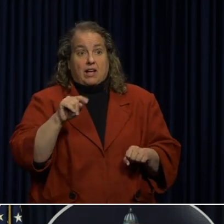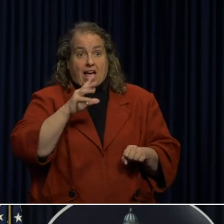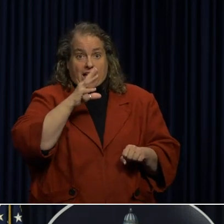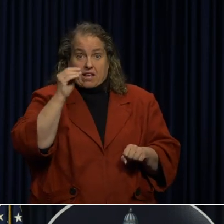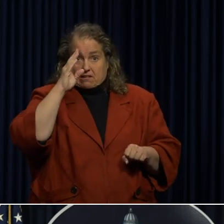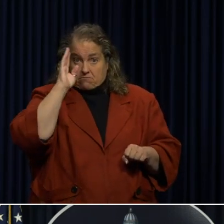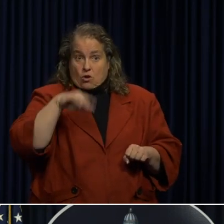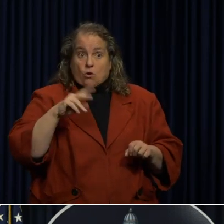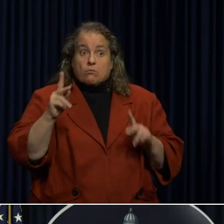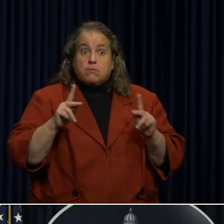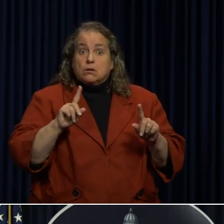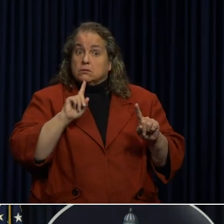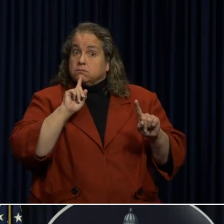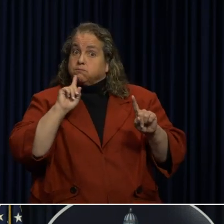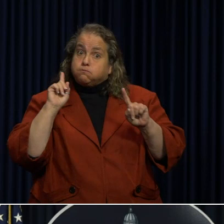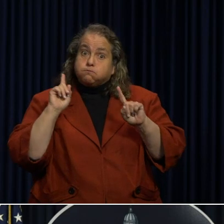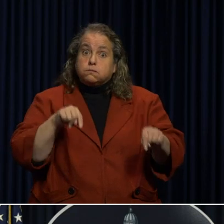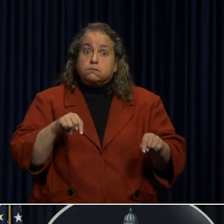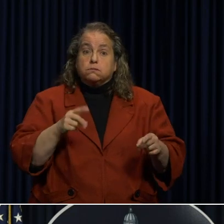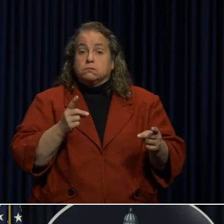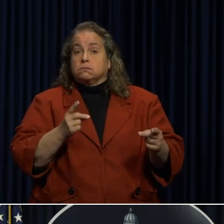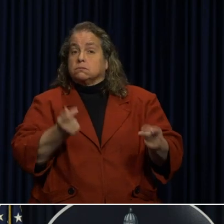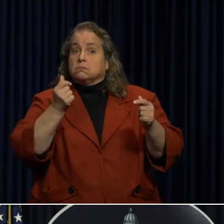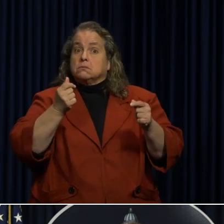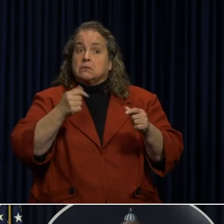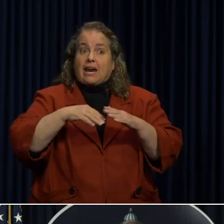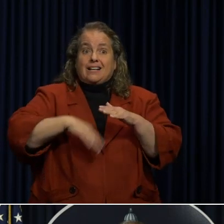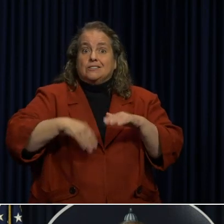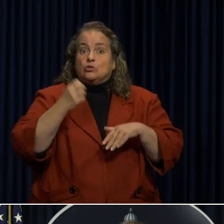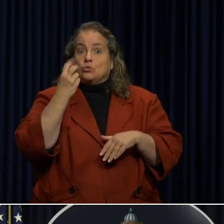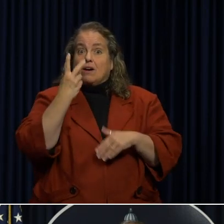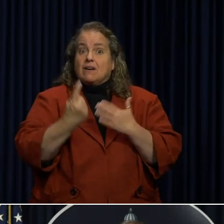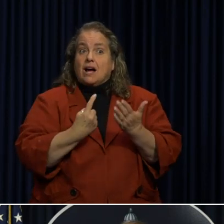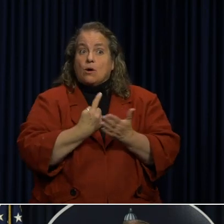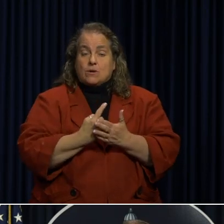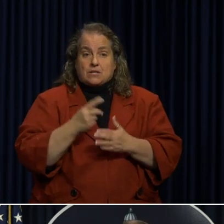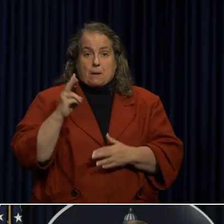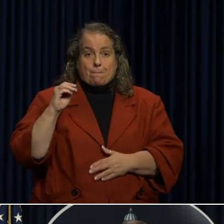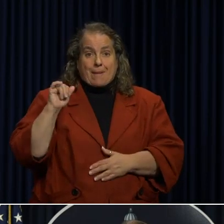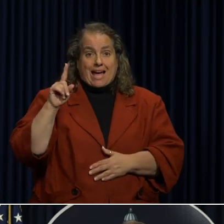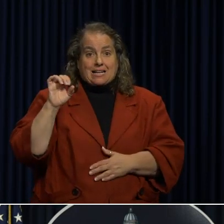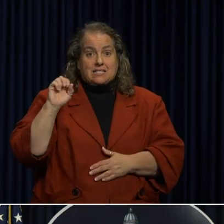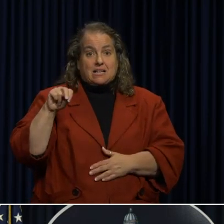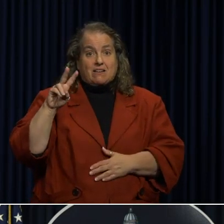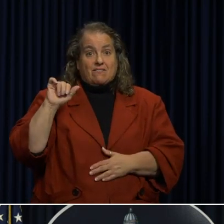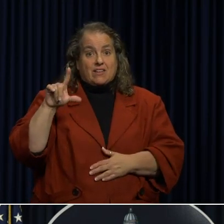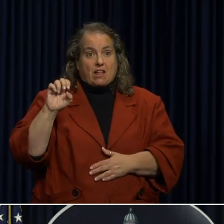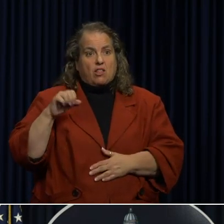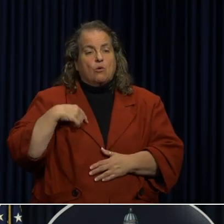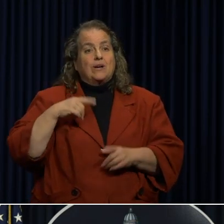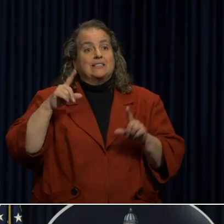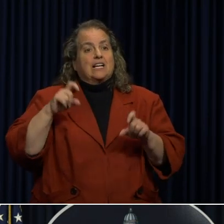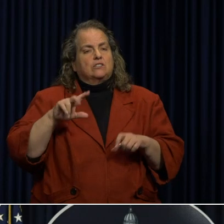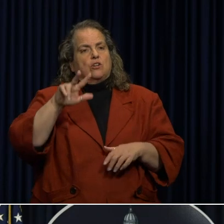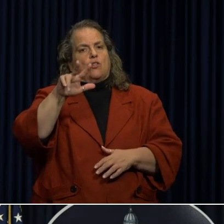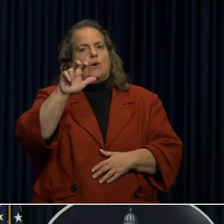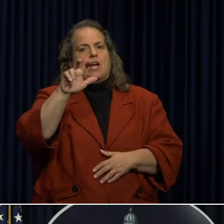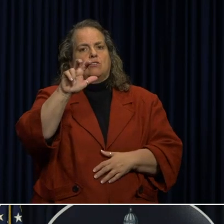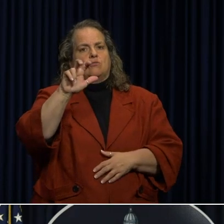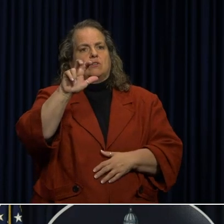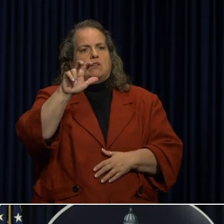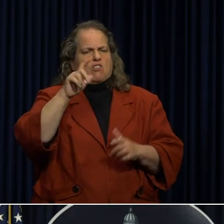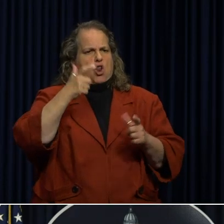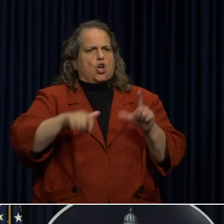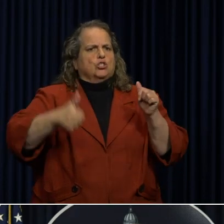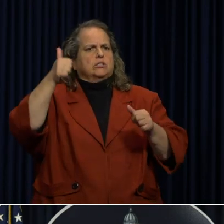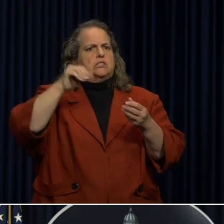12 hours. So Madisonville today, we tested 300. Our largest number there during the week, and our